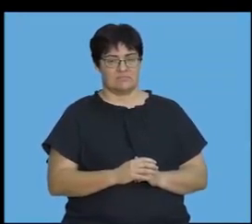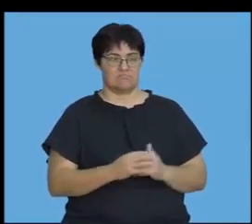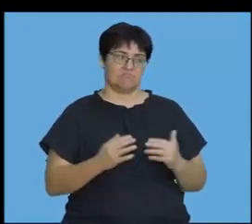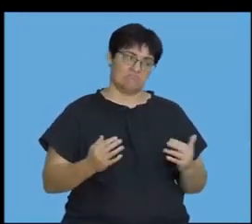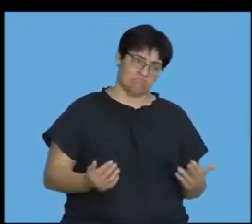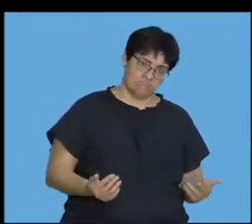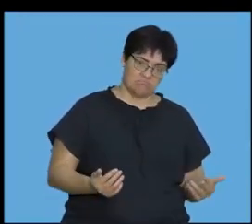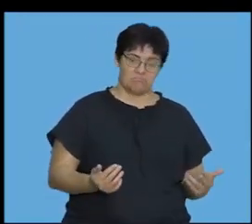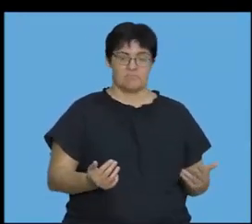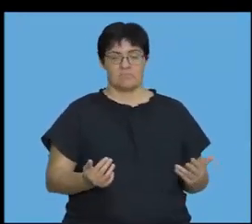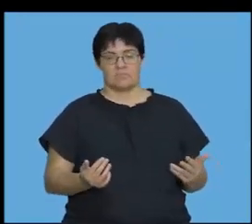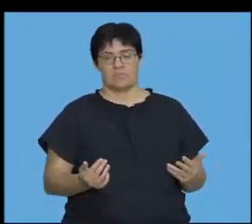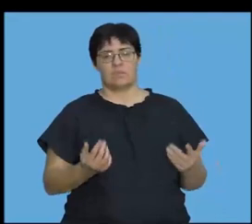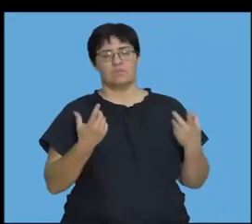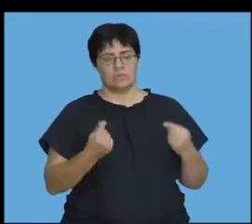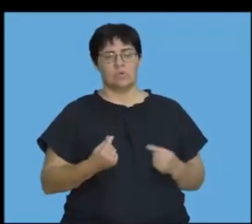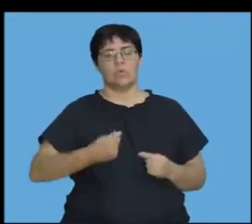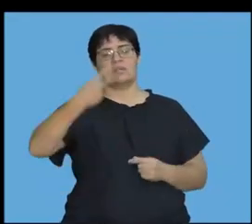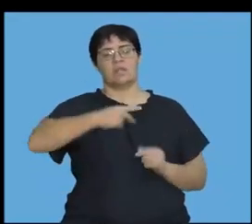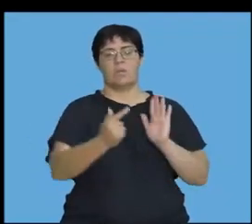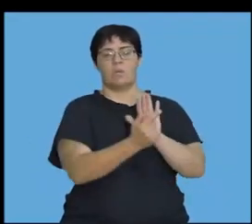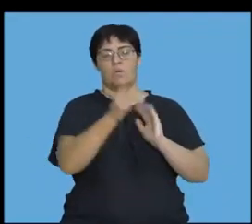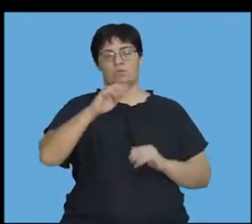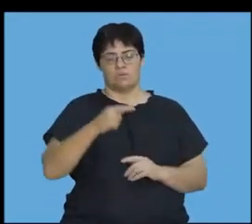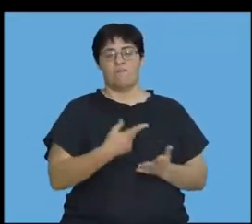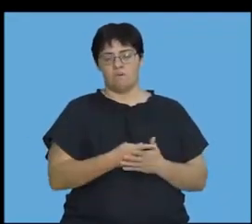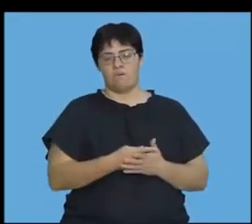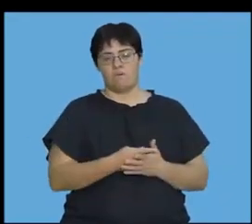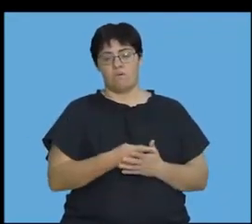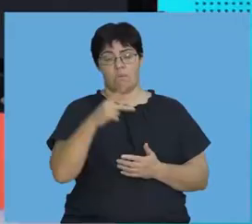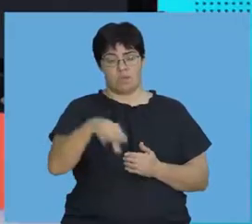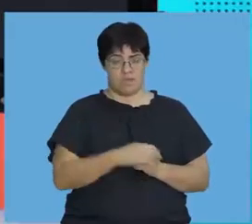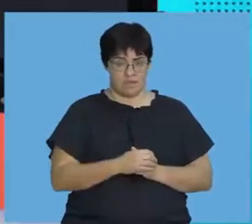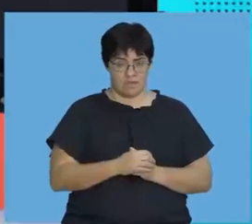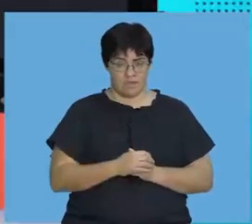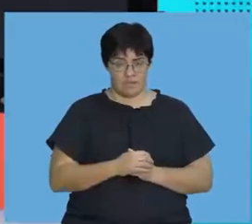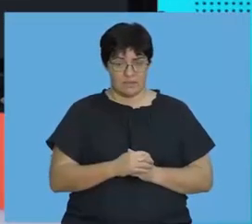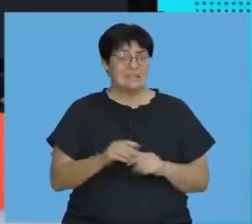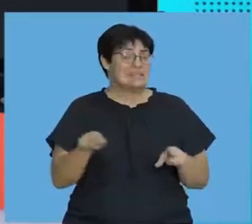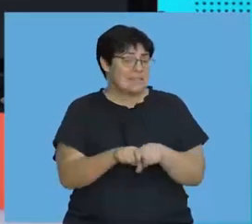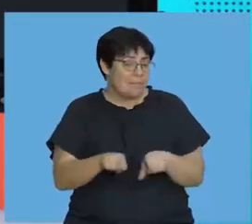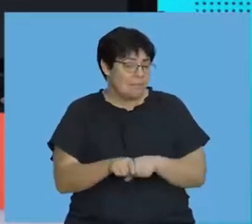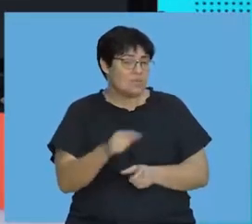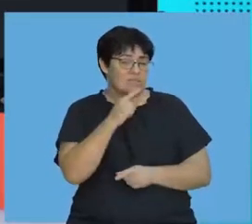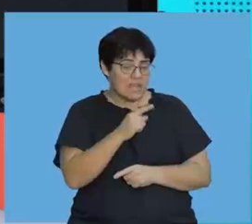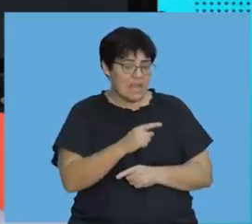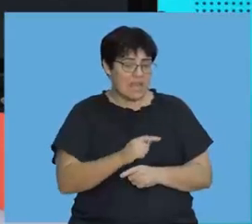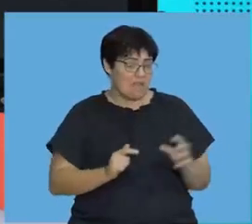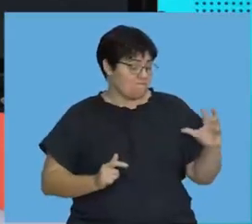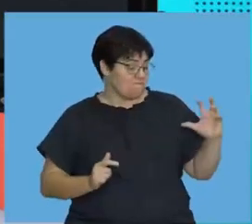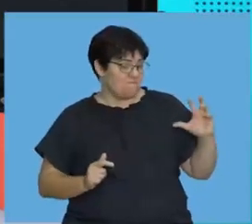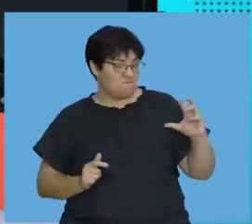Now, we've done Newton's second law in terms of momentum. We also said that the